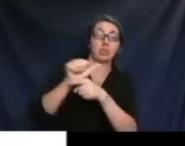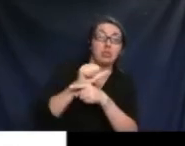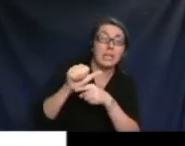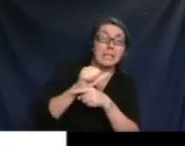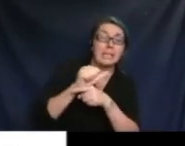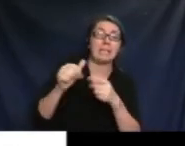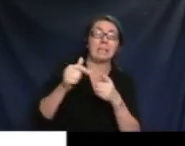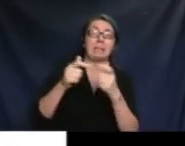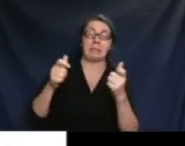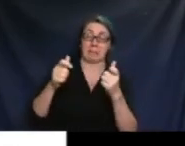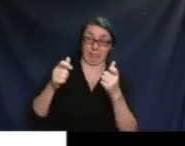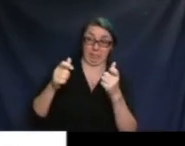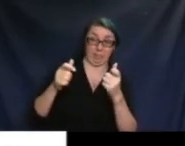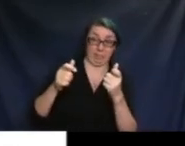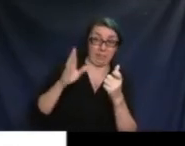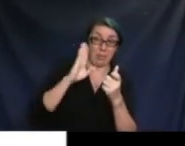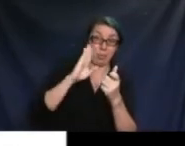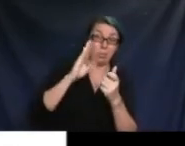produced?